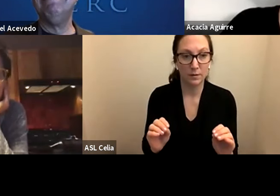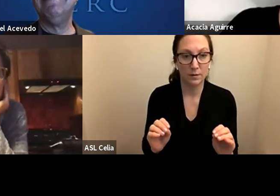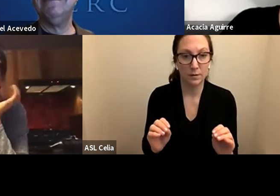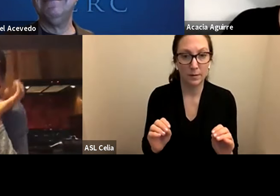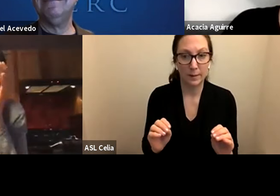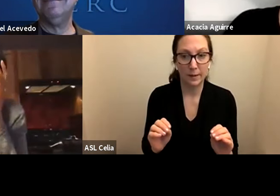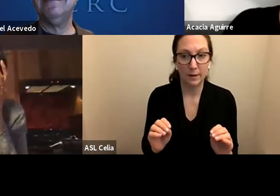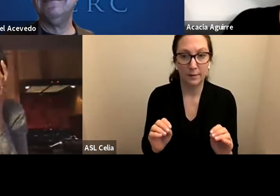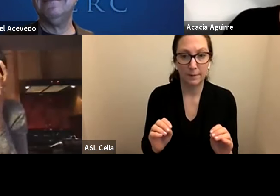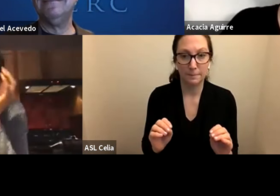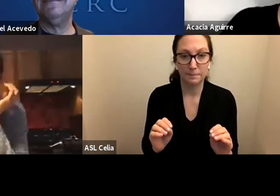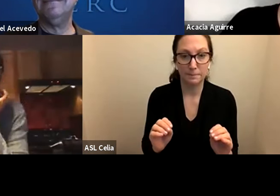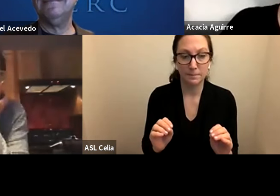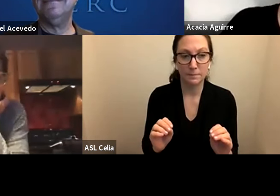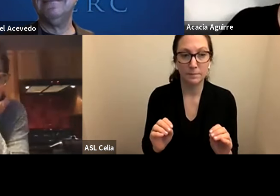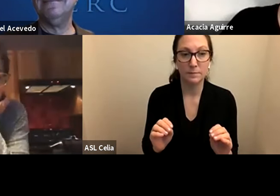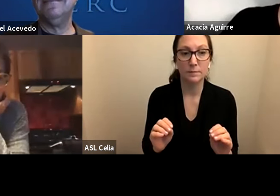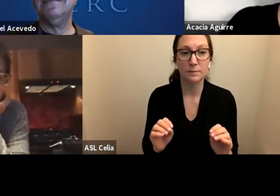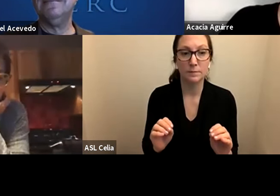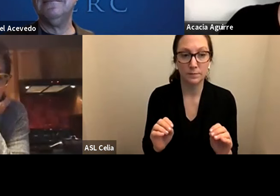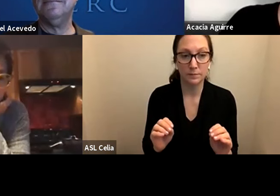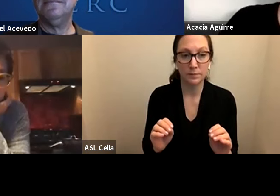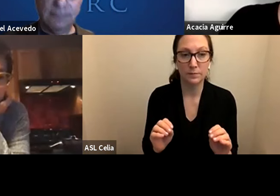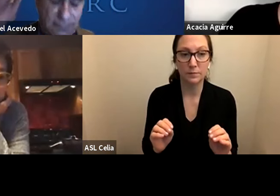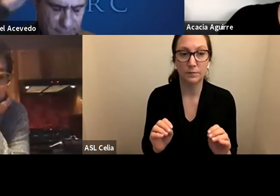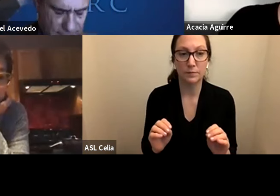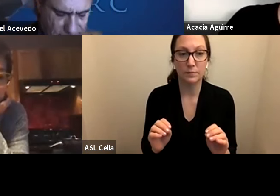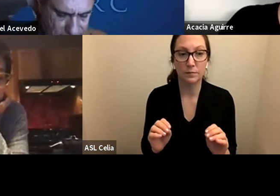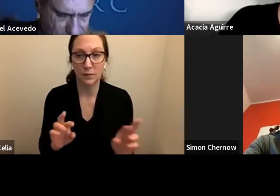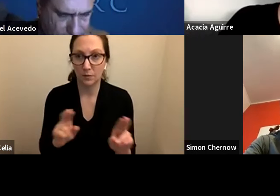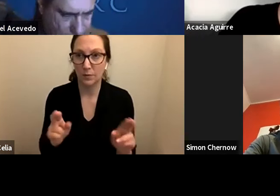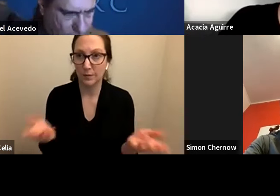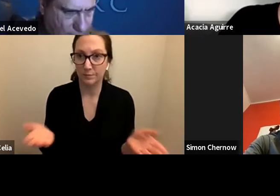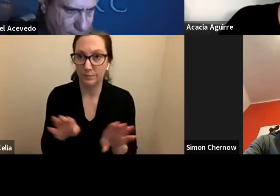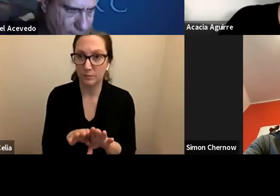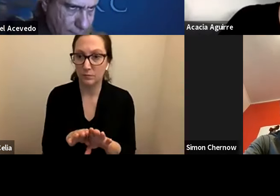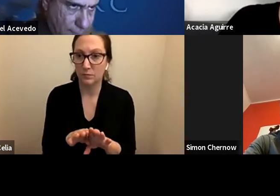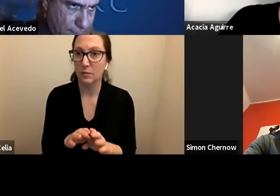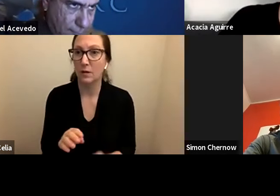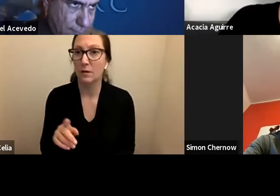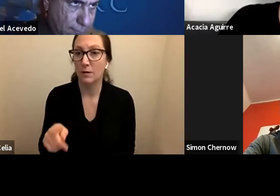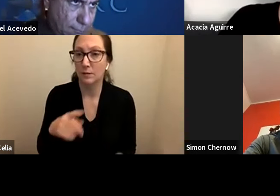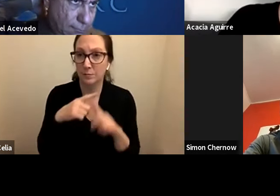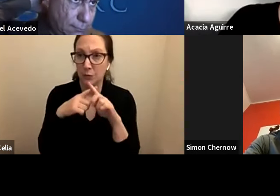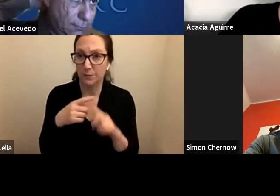believe. So I think we're ready. You're on mute.